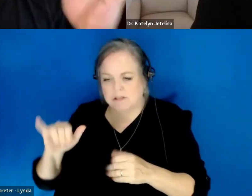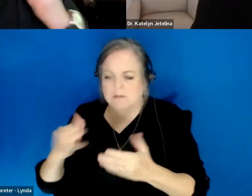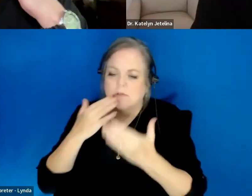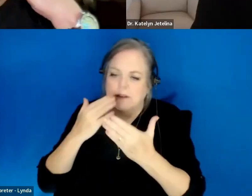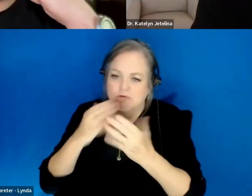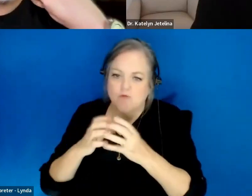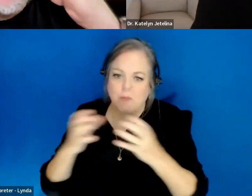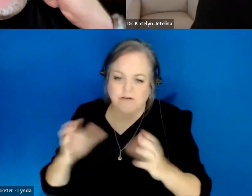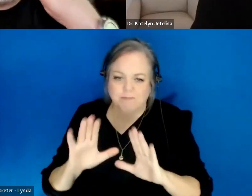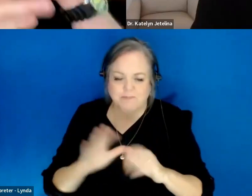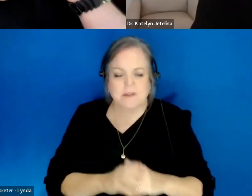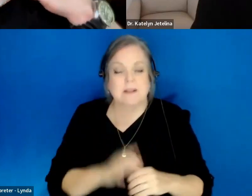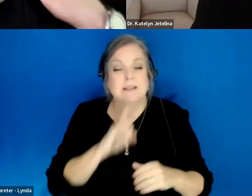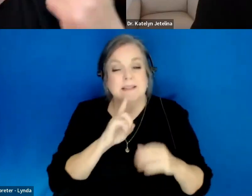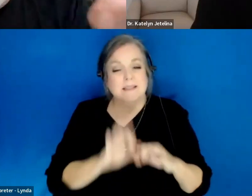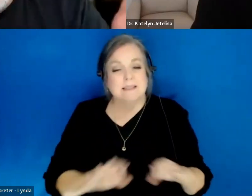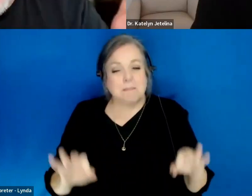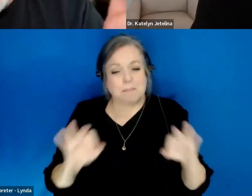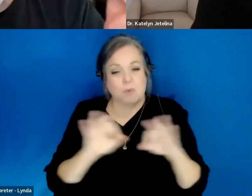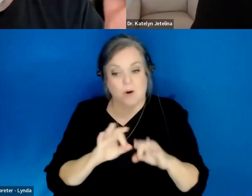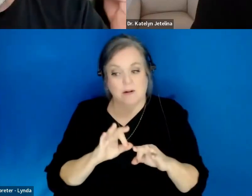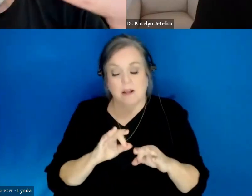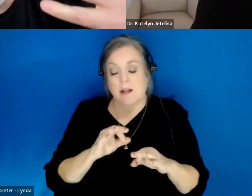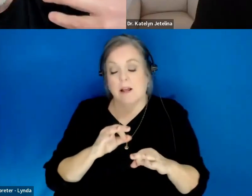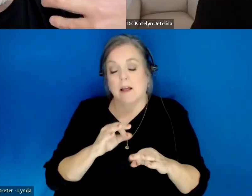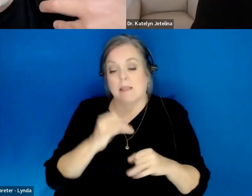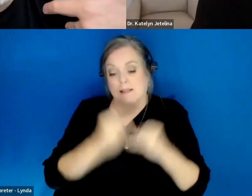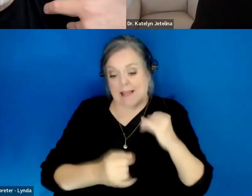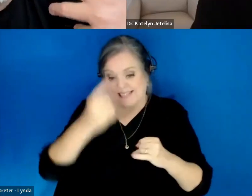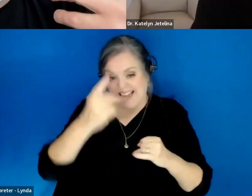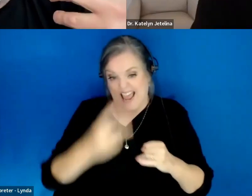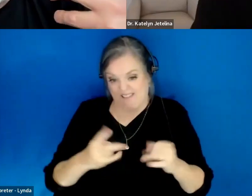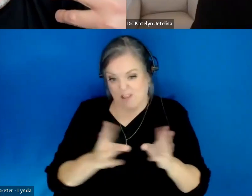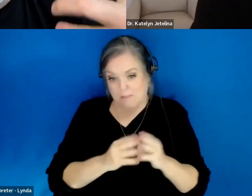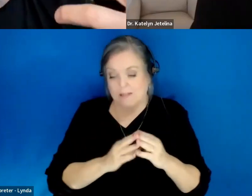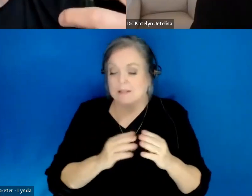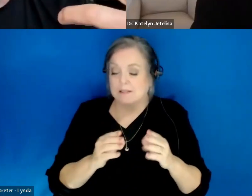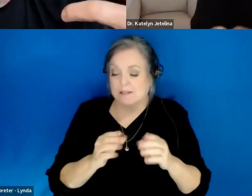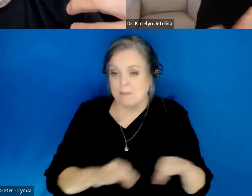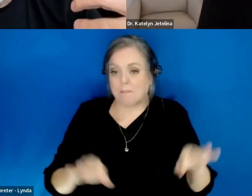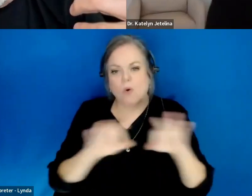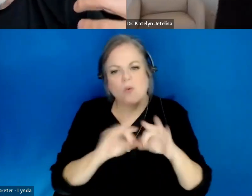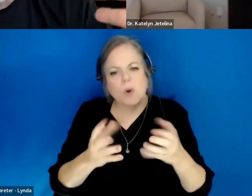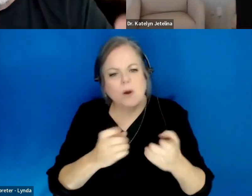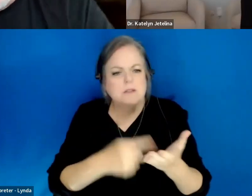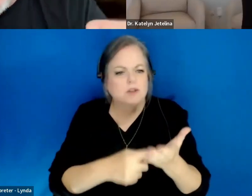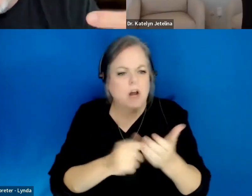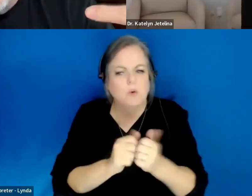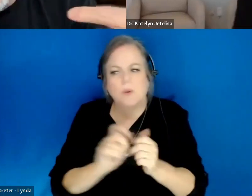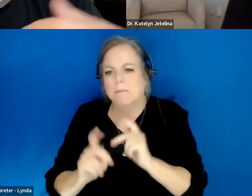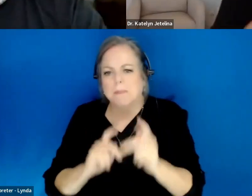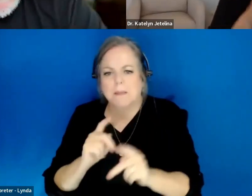So this is the last half of this webinar is important because we want to also talk to people who are on the